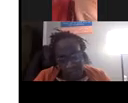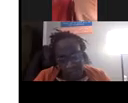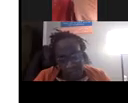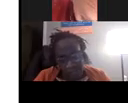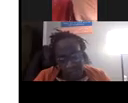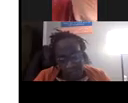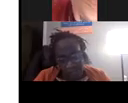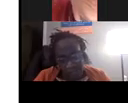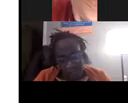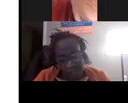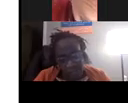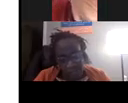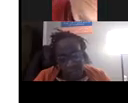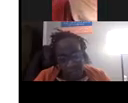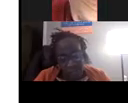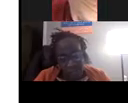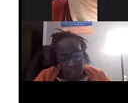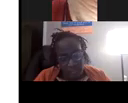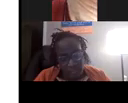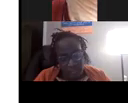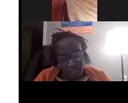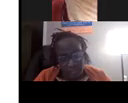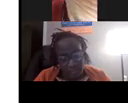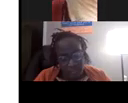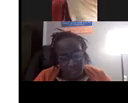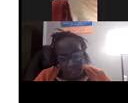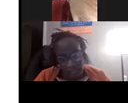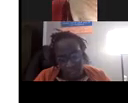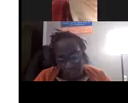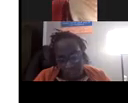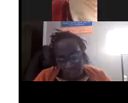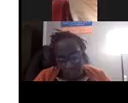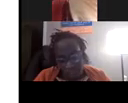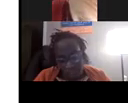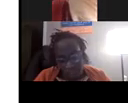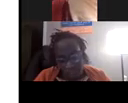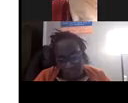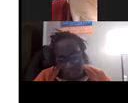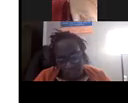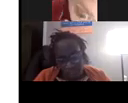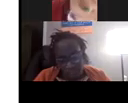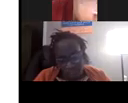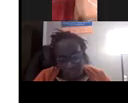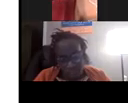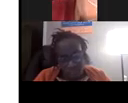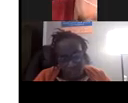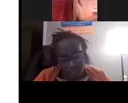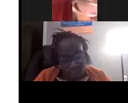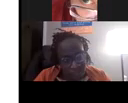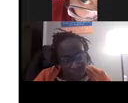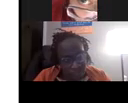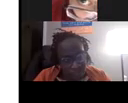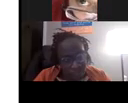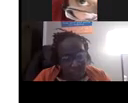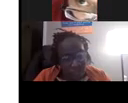up, take up your bed and walk." And so we see, go ahead. Different